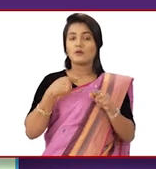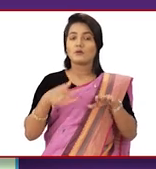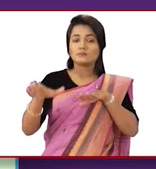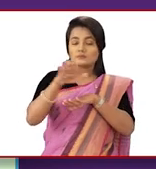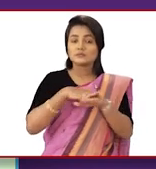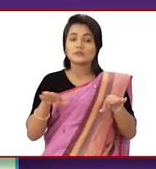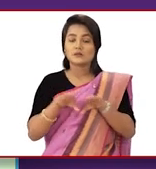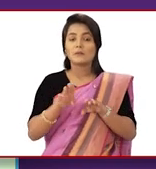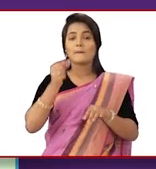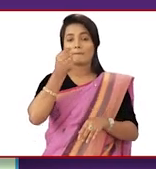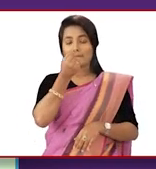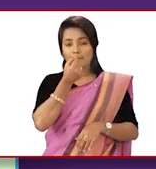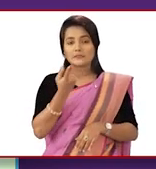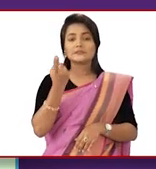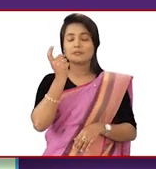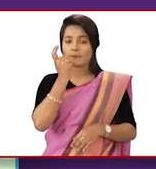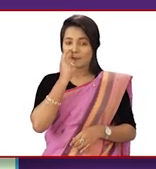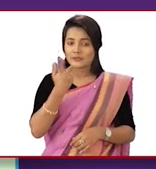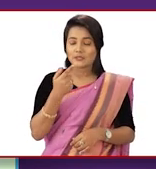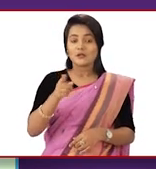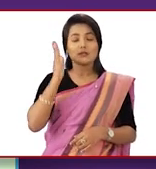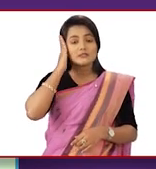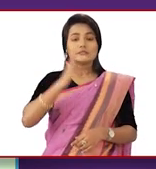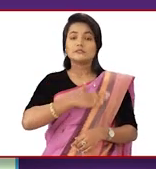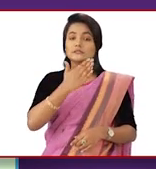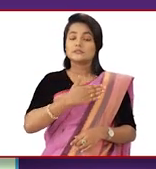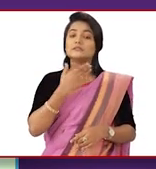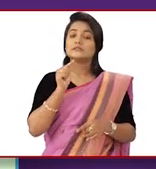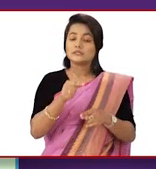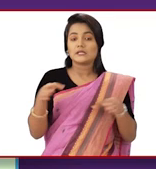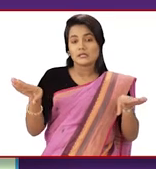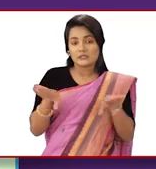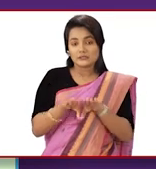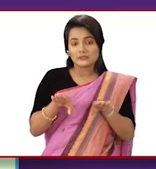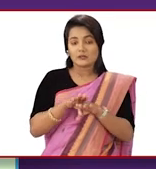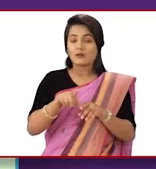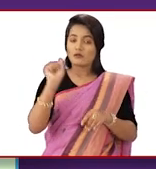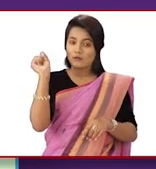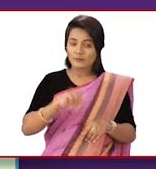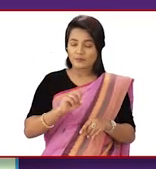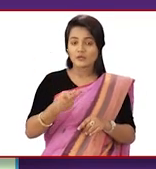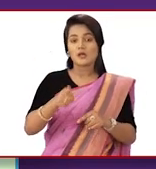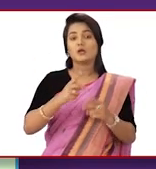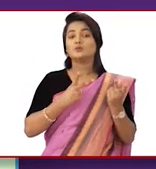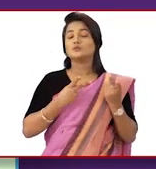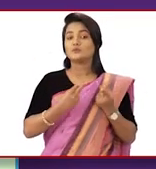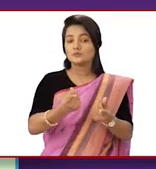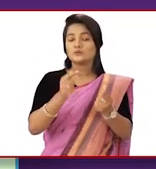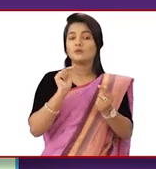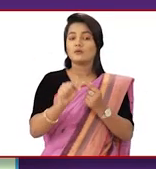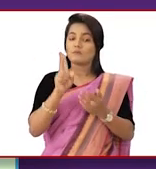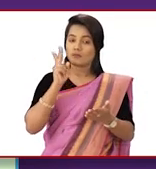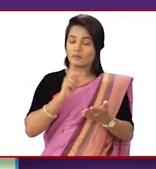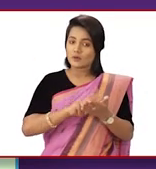convening women and girls, to believing that a gender equal world is possible and that it's very urgent and